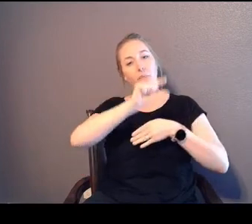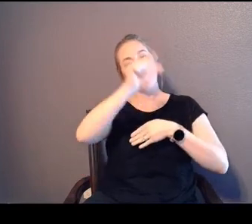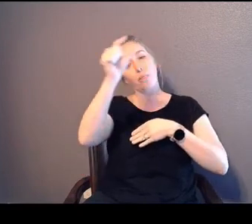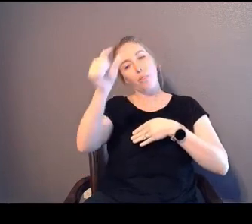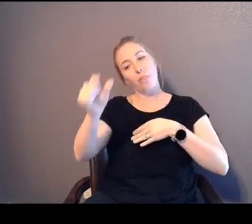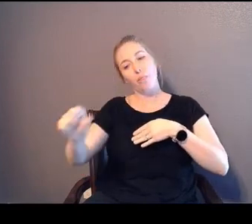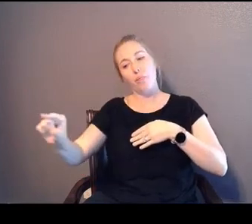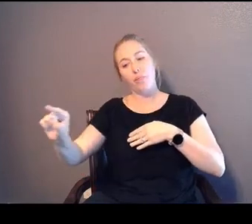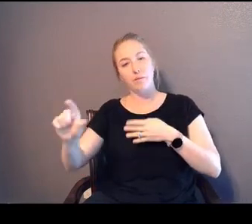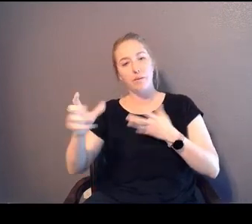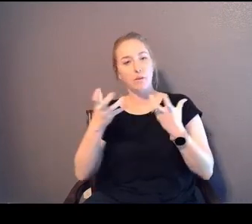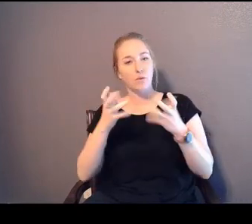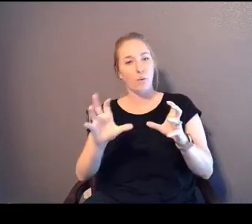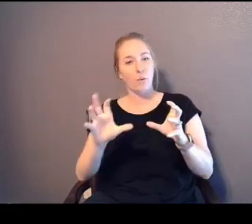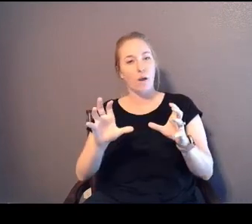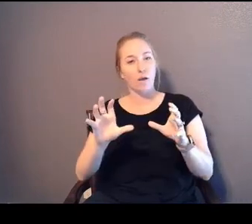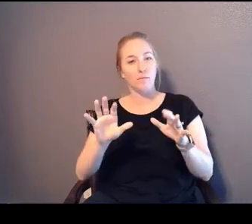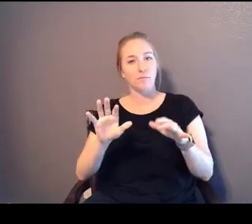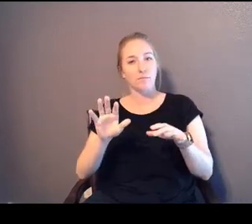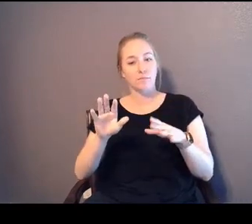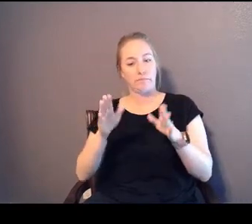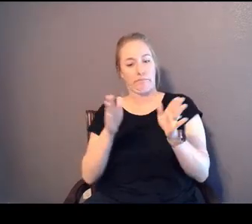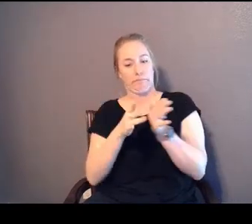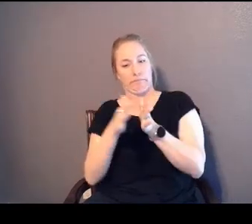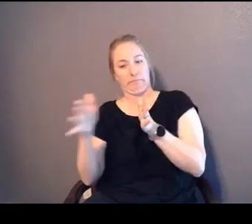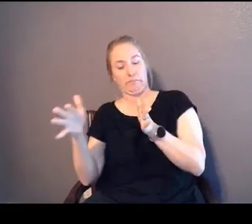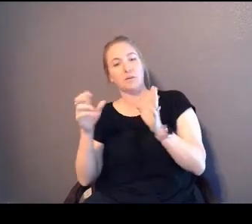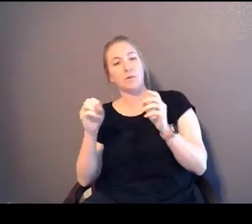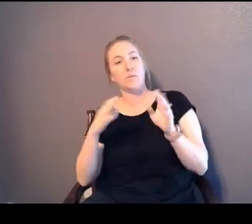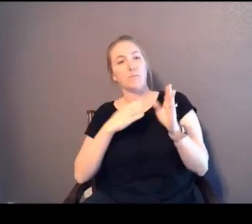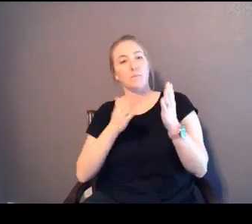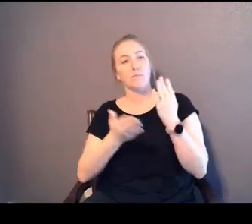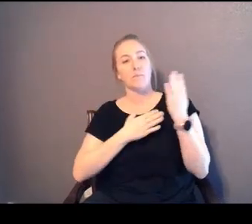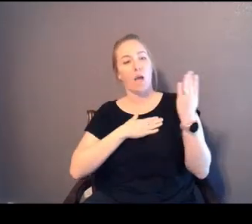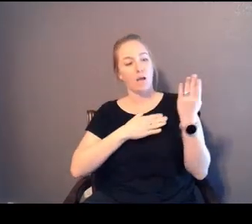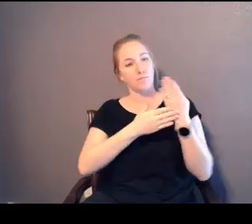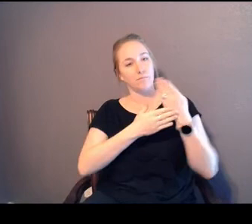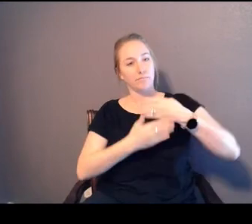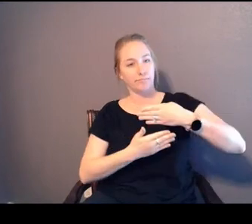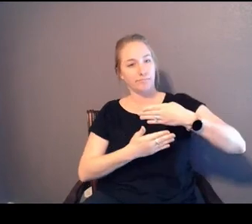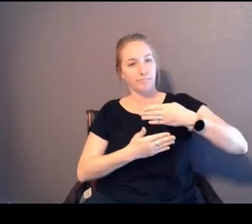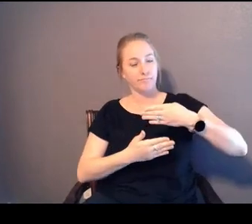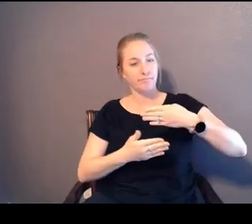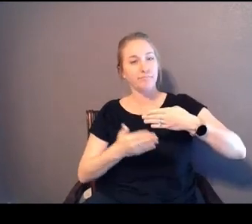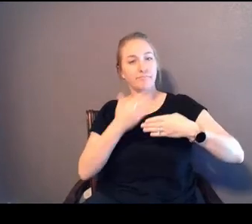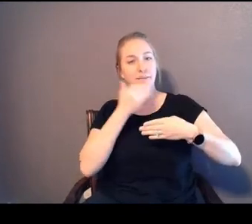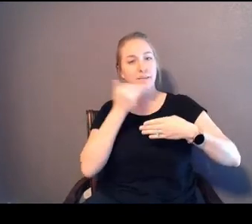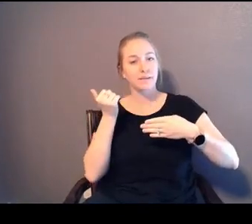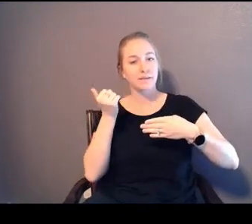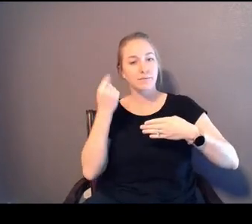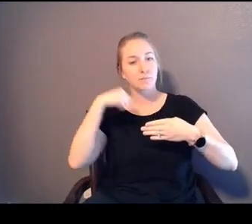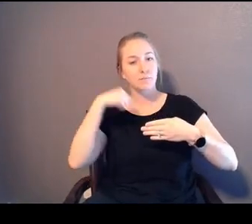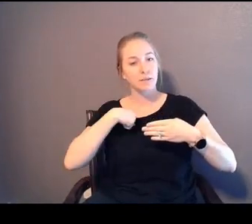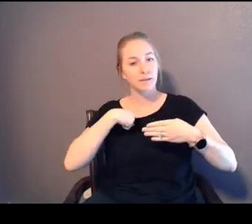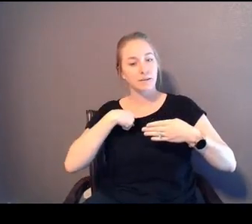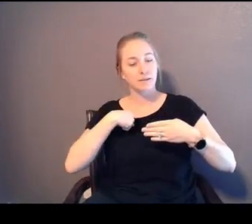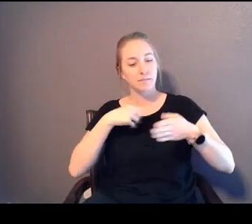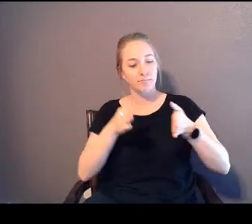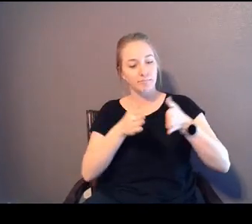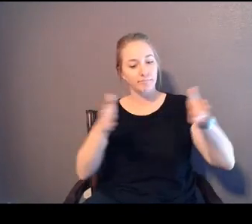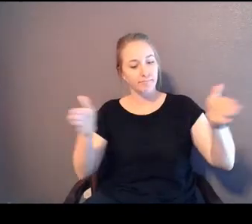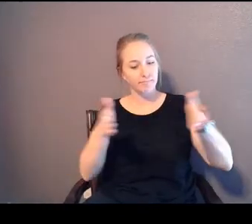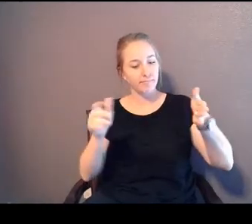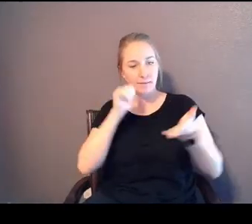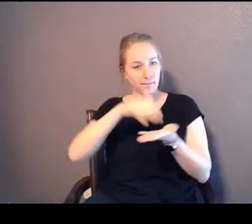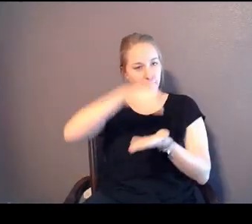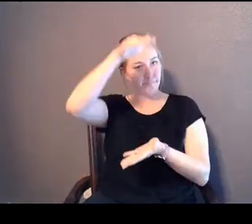off my paper. So I think my plant is more sideways than it is tall. So I'll go ahead and put my paper